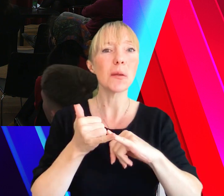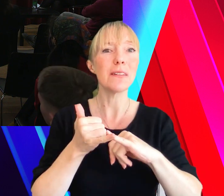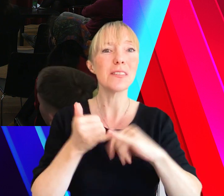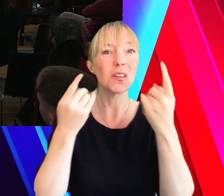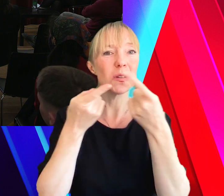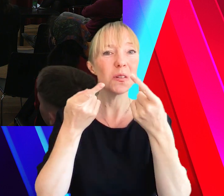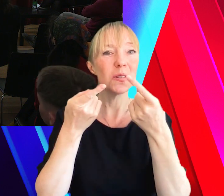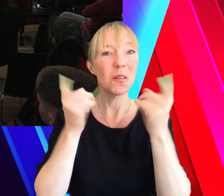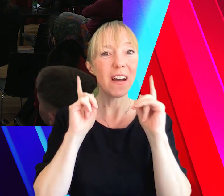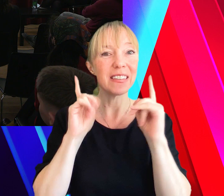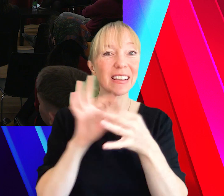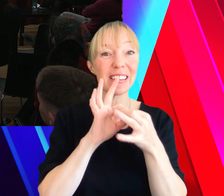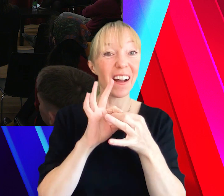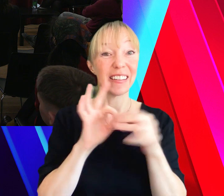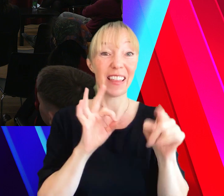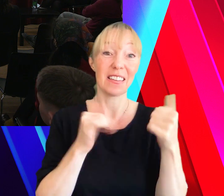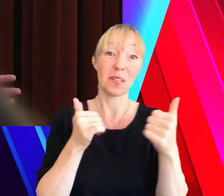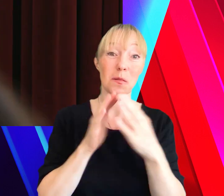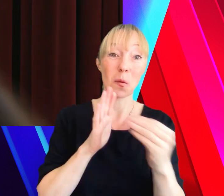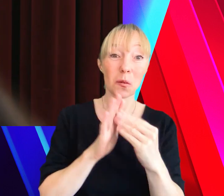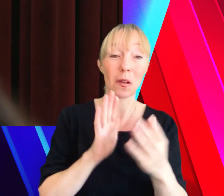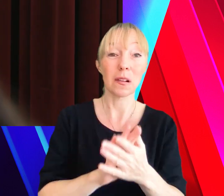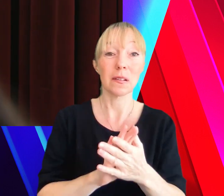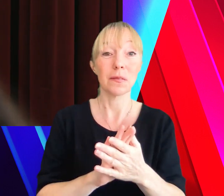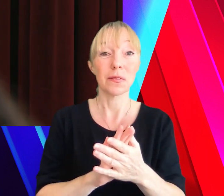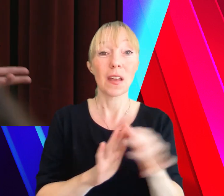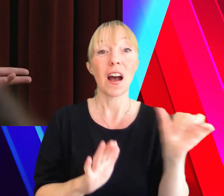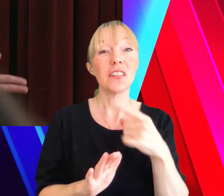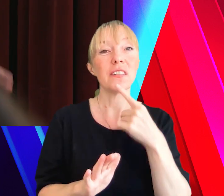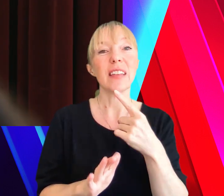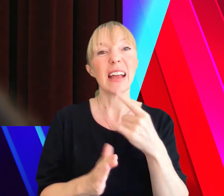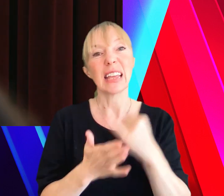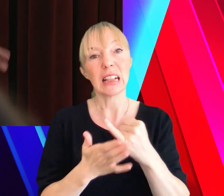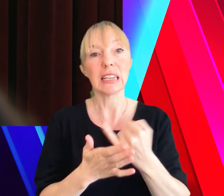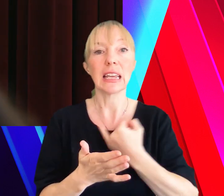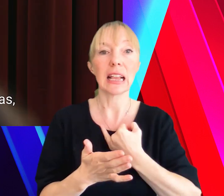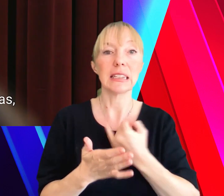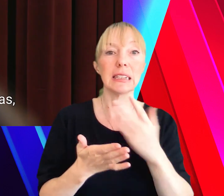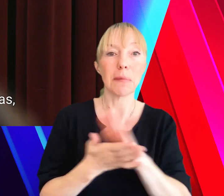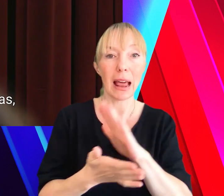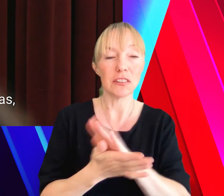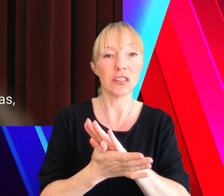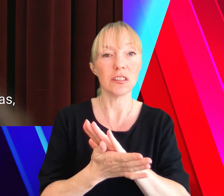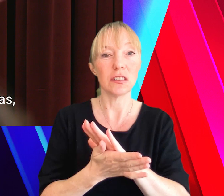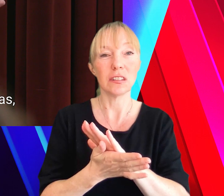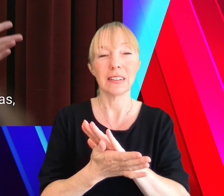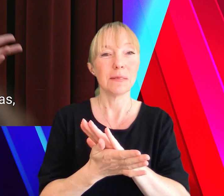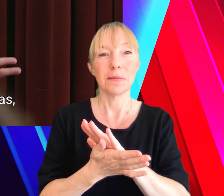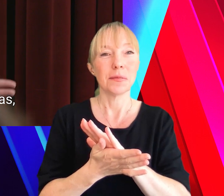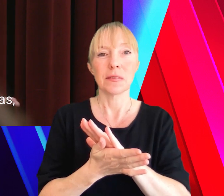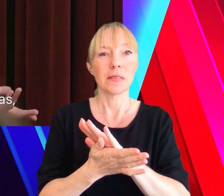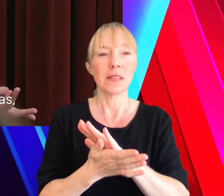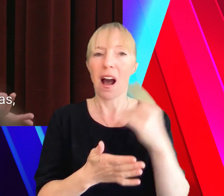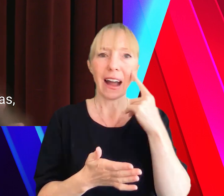Swift society, so that could be a model. But I think, first of all, I meant to put guilty pleasure in like inverted